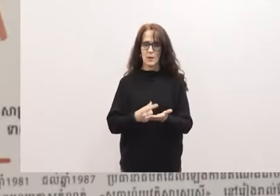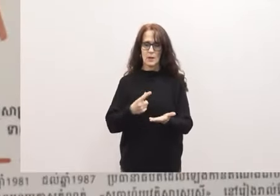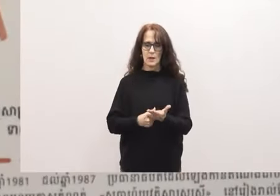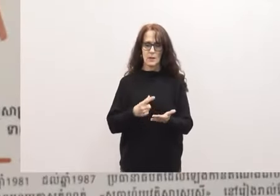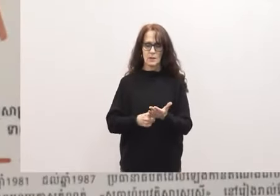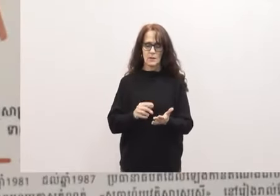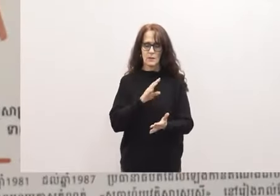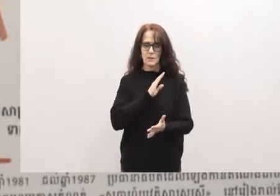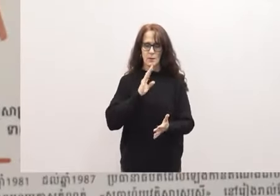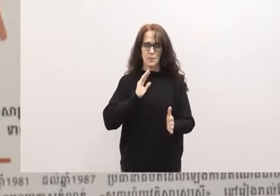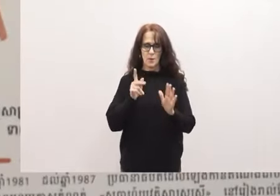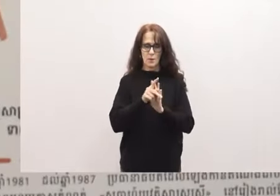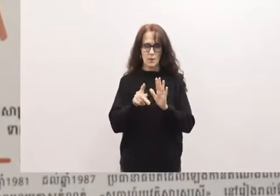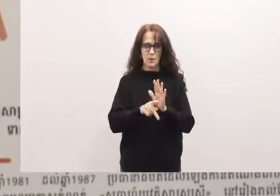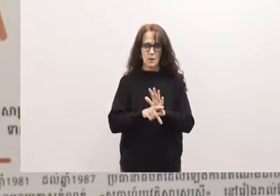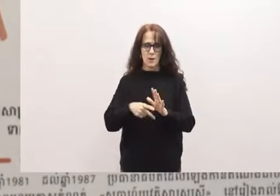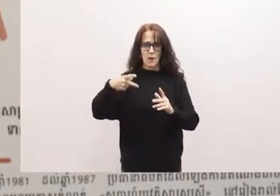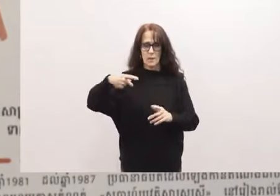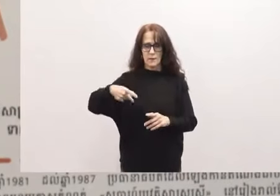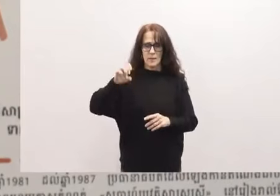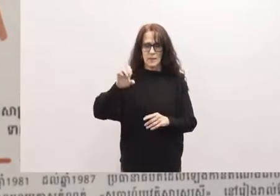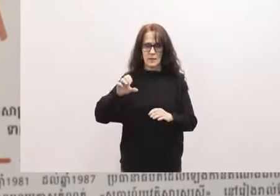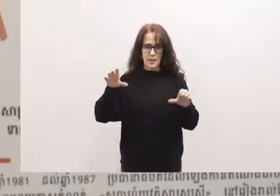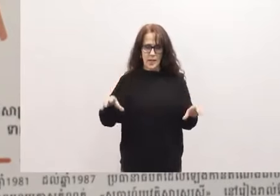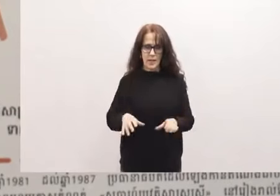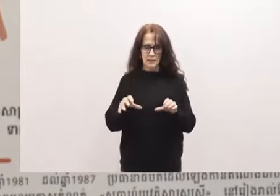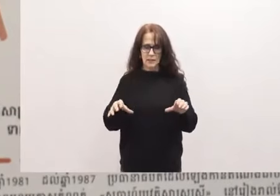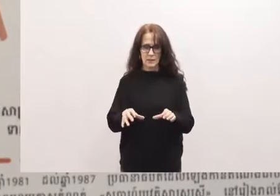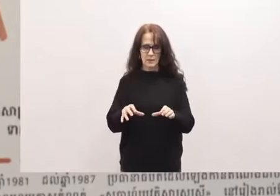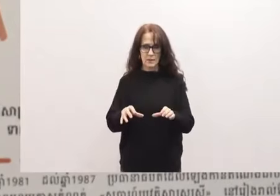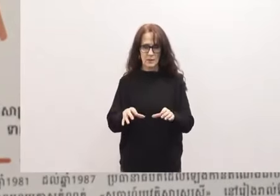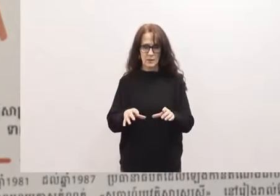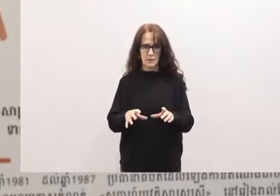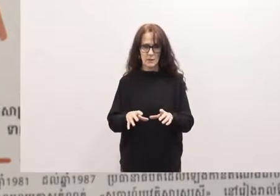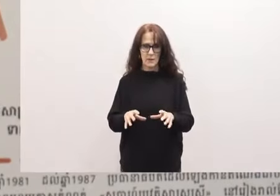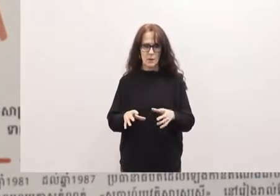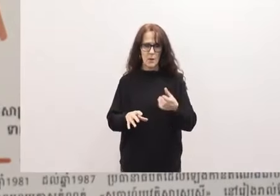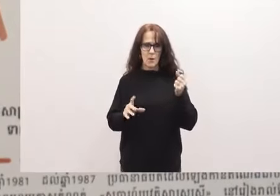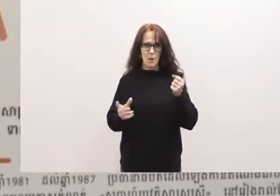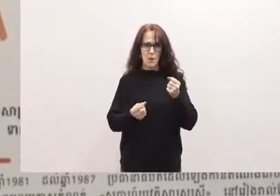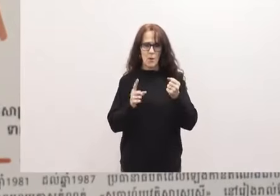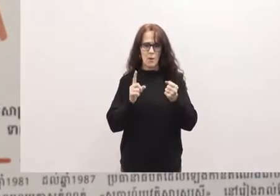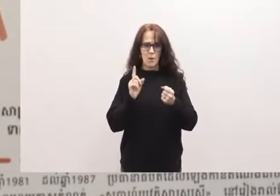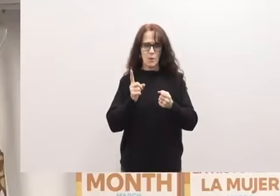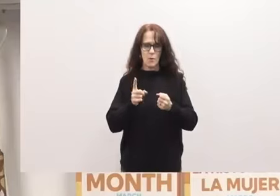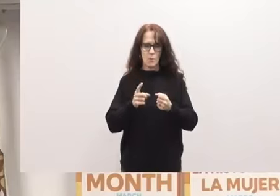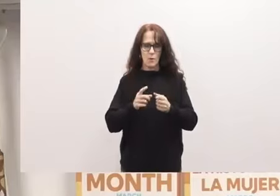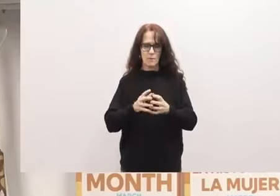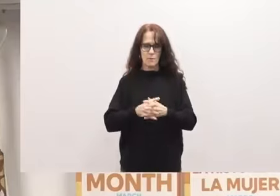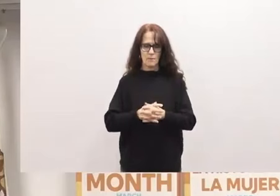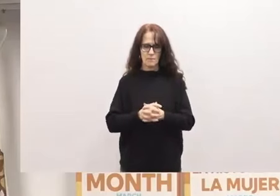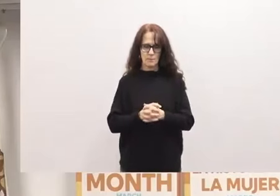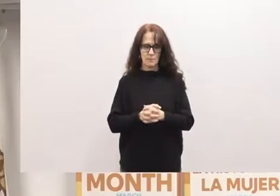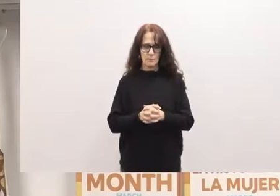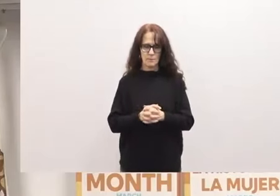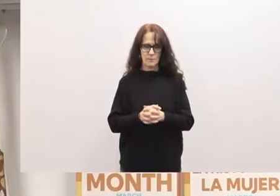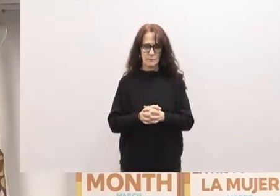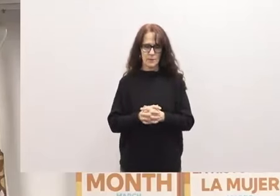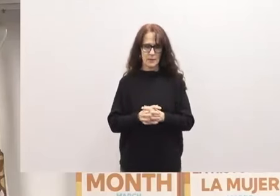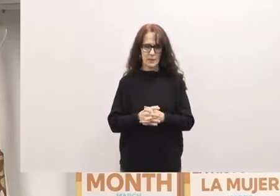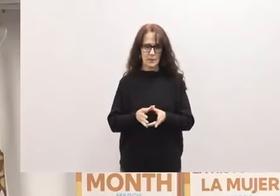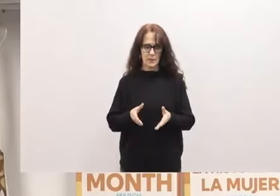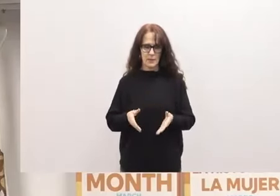board policy on physical education and activity. You know what, if you could hold on just a minute, we'll just we'll just